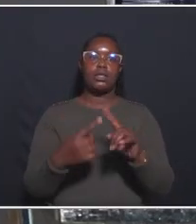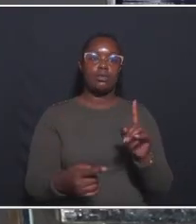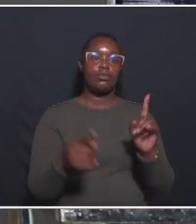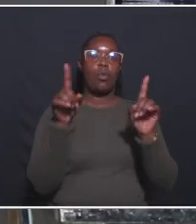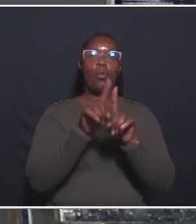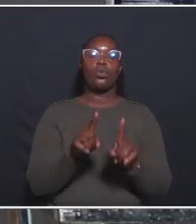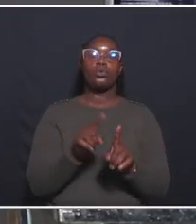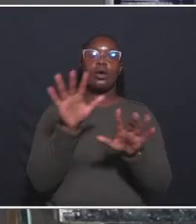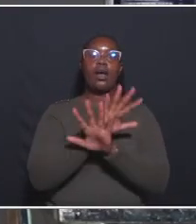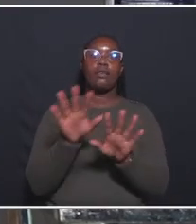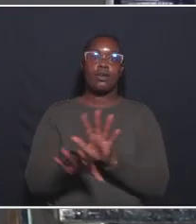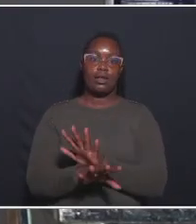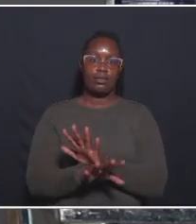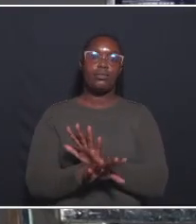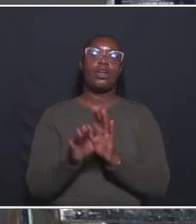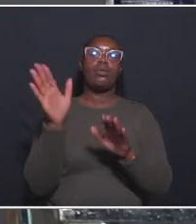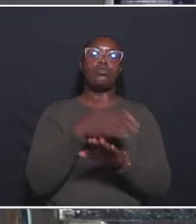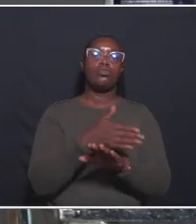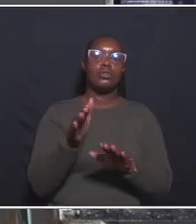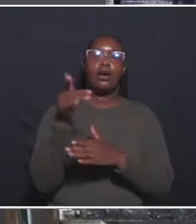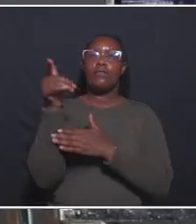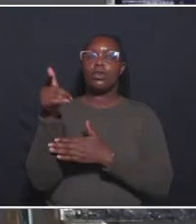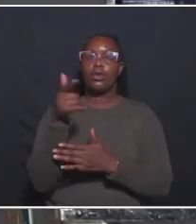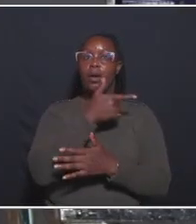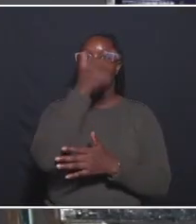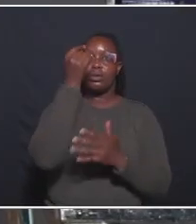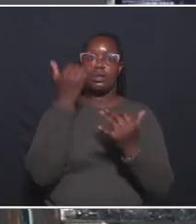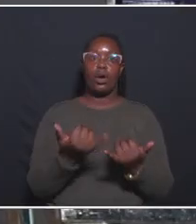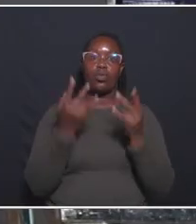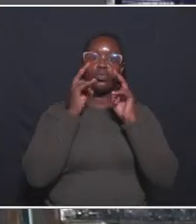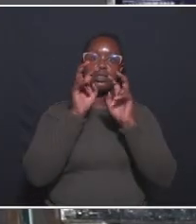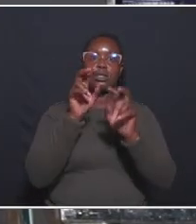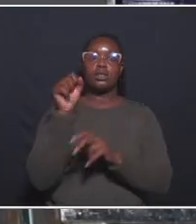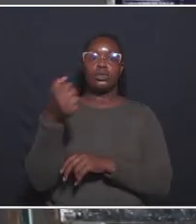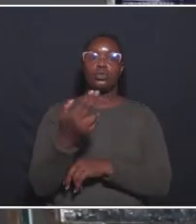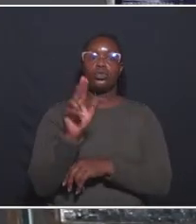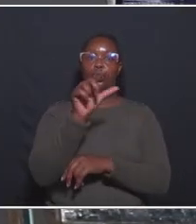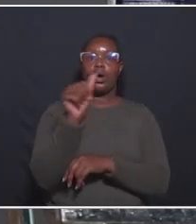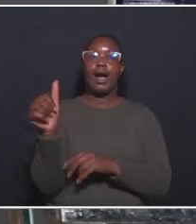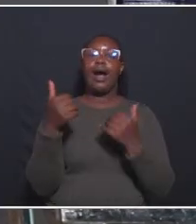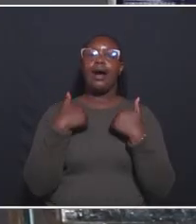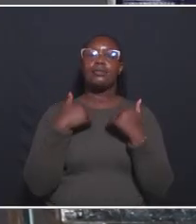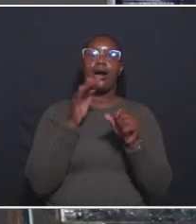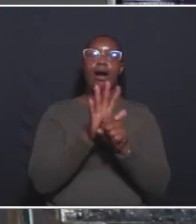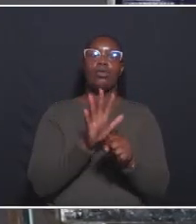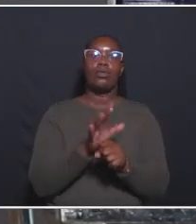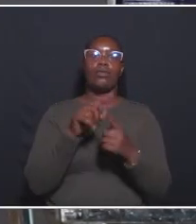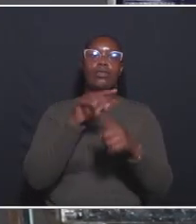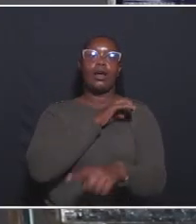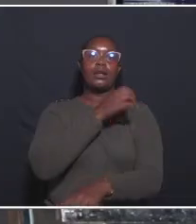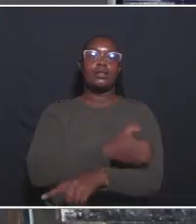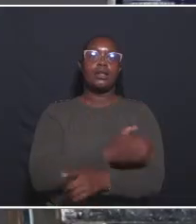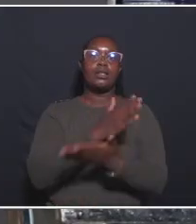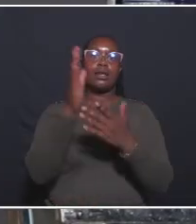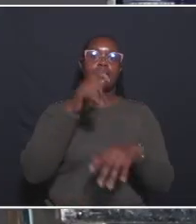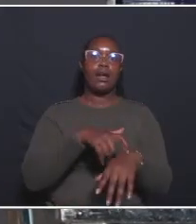you're editing music videos, because you notice Sugar has a lot of energy. Sometimes, you know, we have lows,